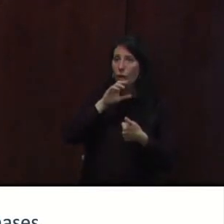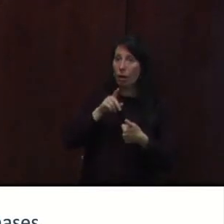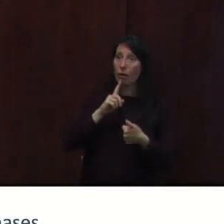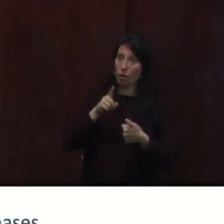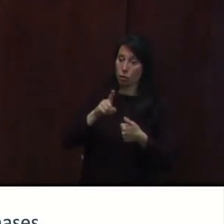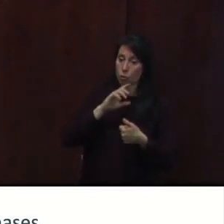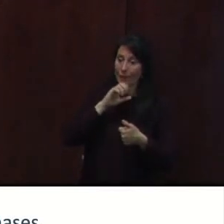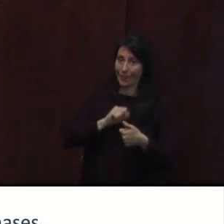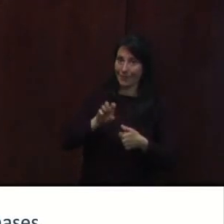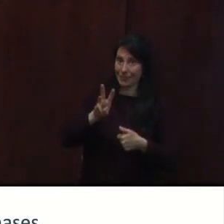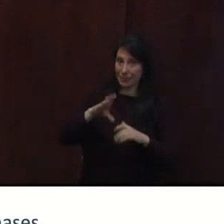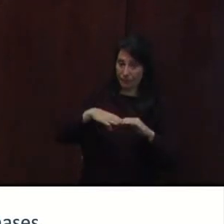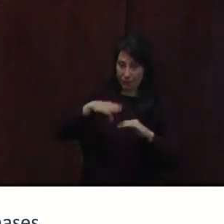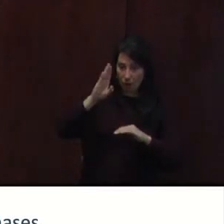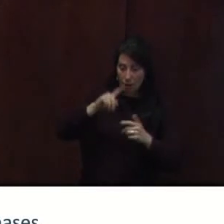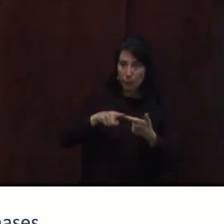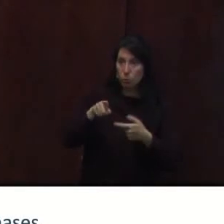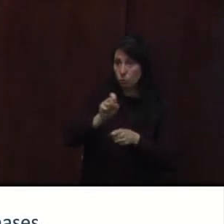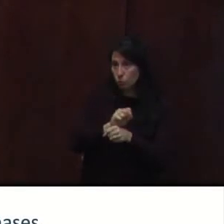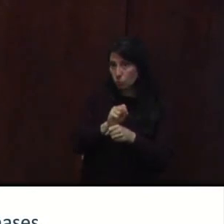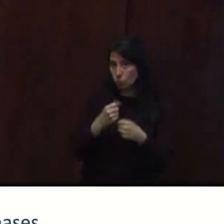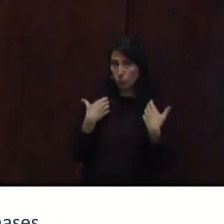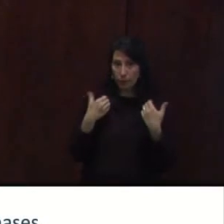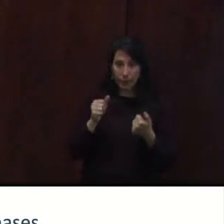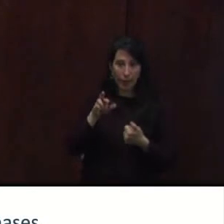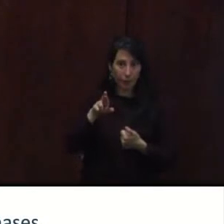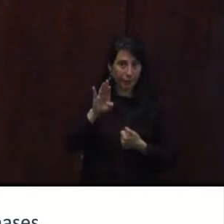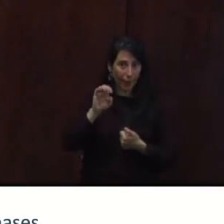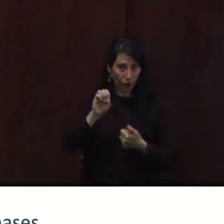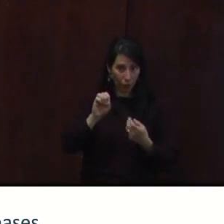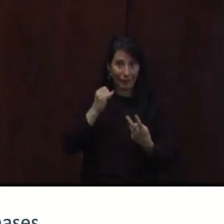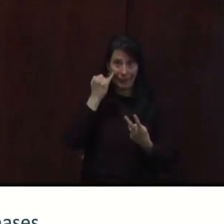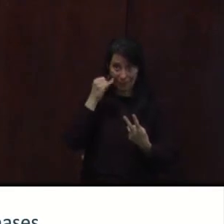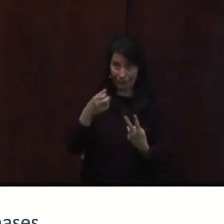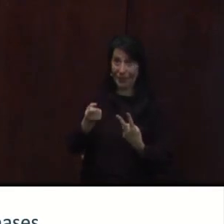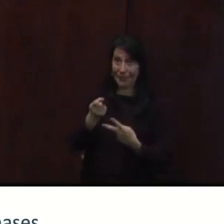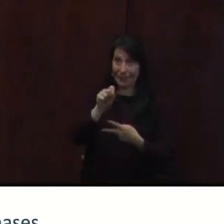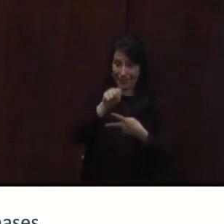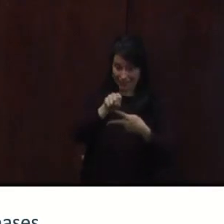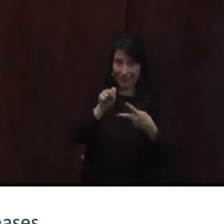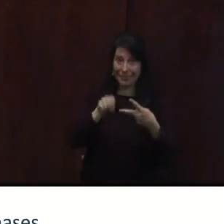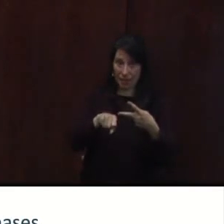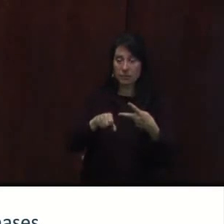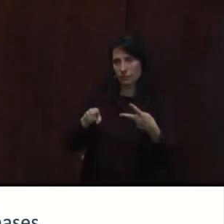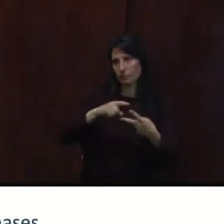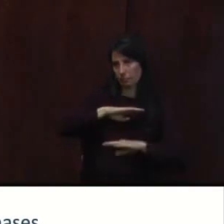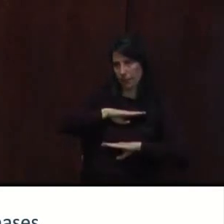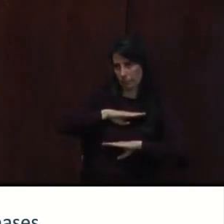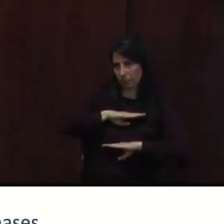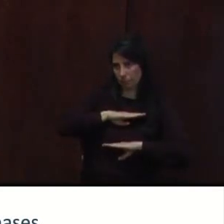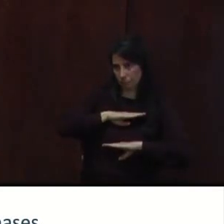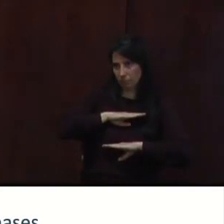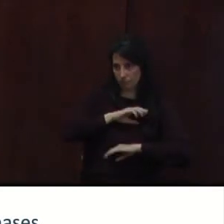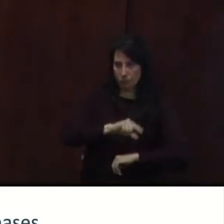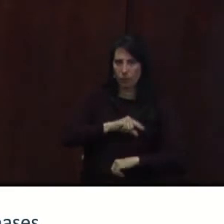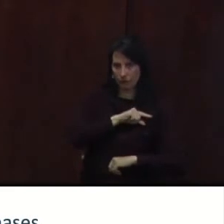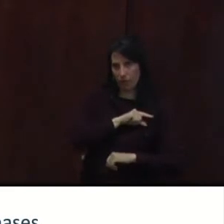65? Are you a healthcare worker? And if the answers are yes, then you clearly meet the phases. If you